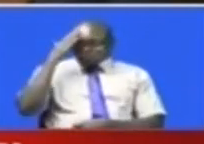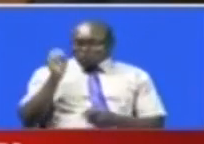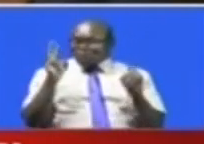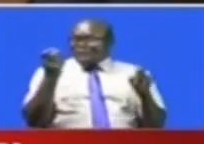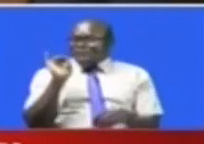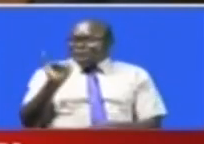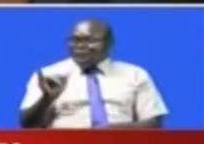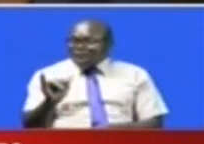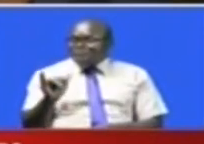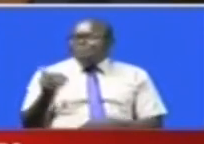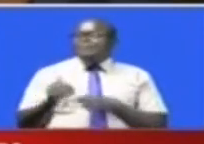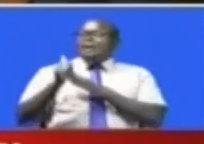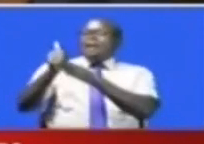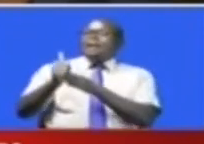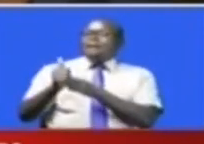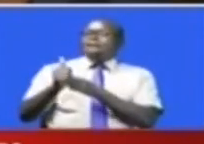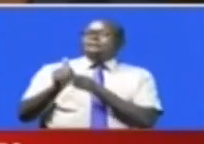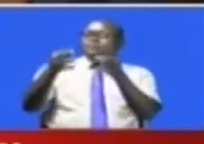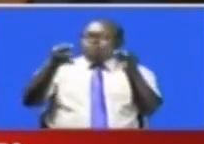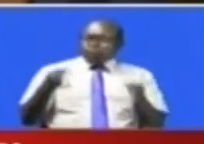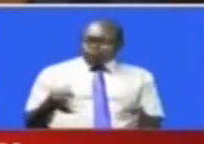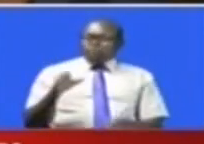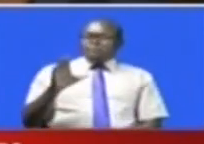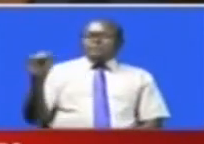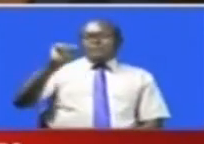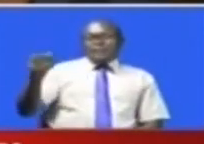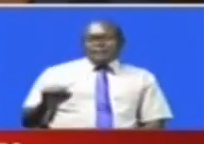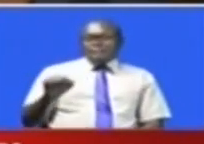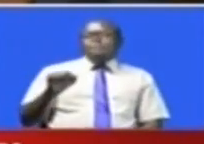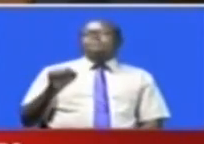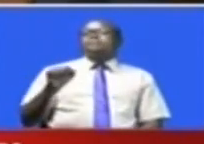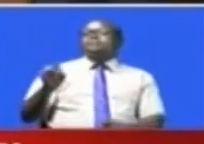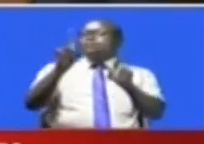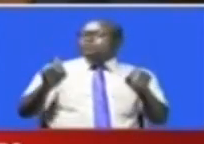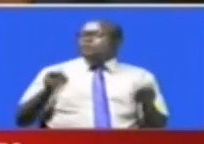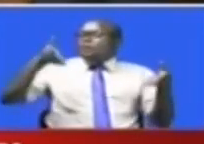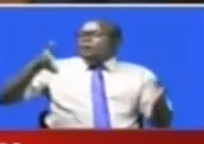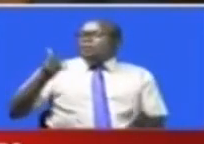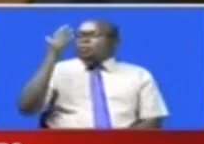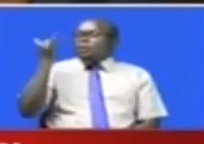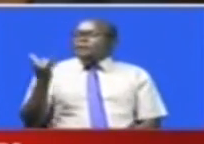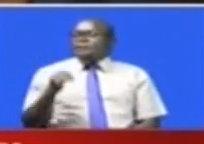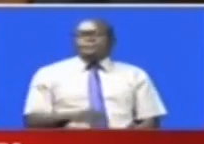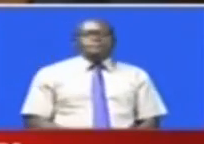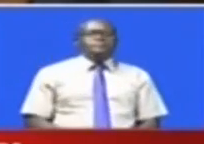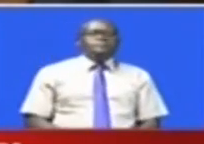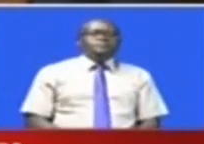that could have led to the Treasury CS finding himself at the position where he is.